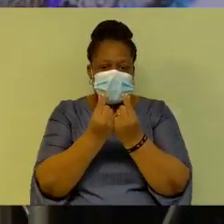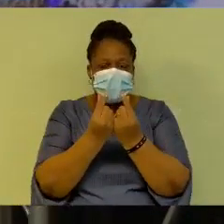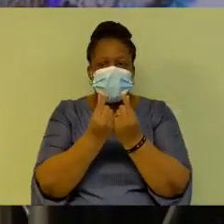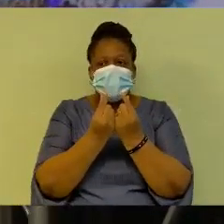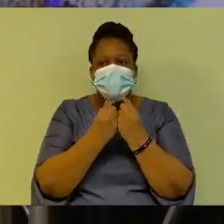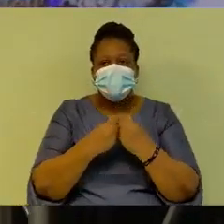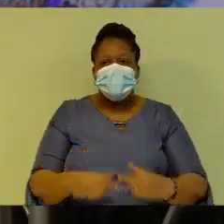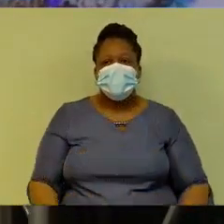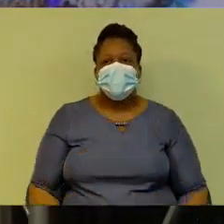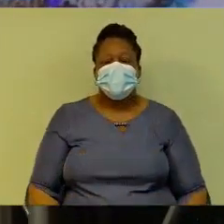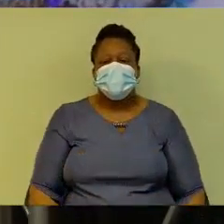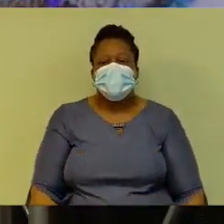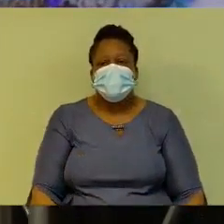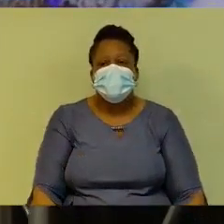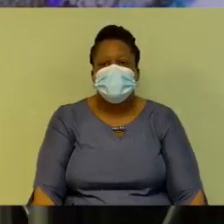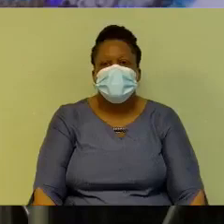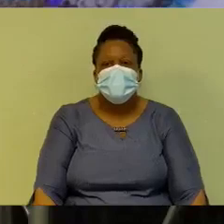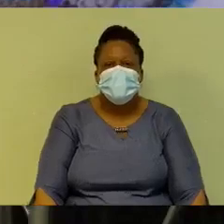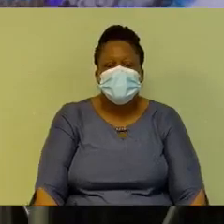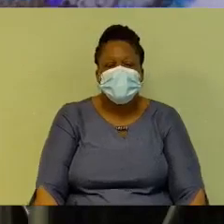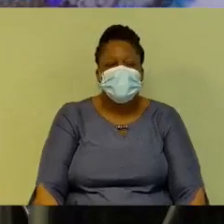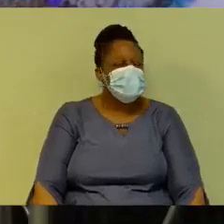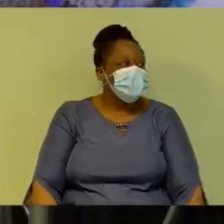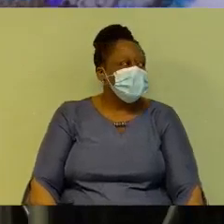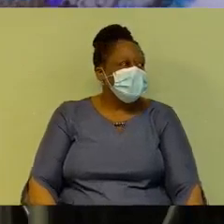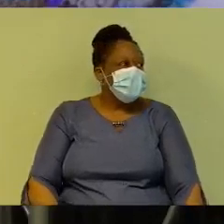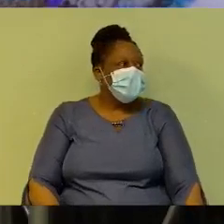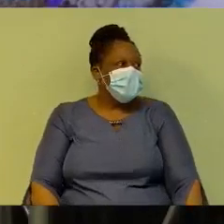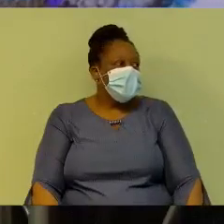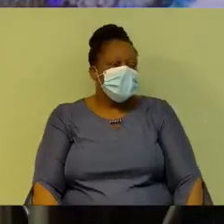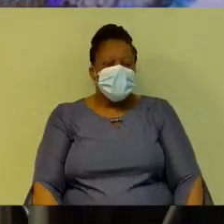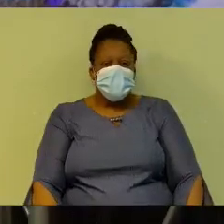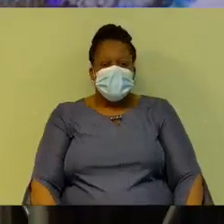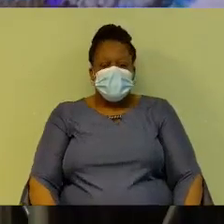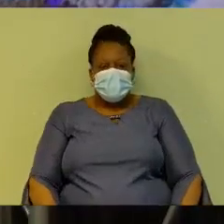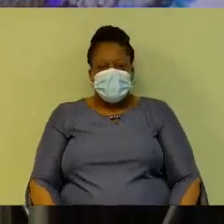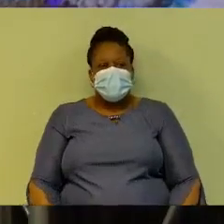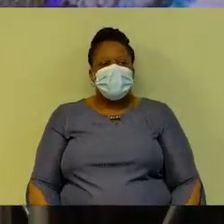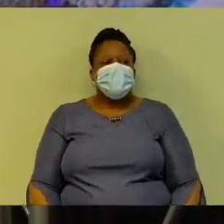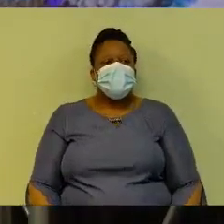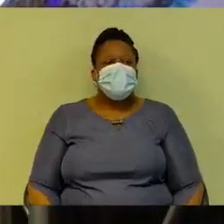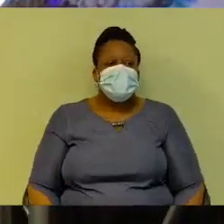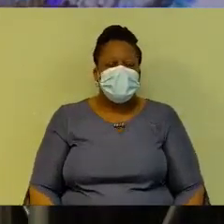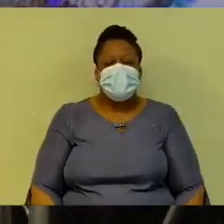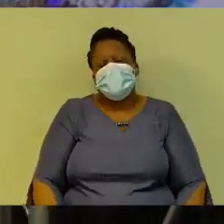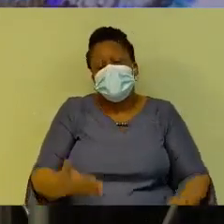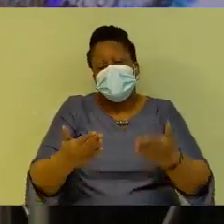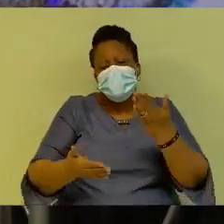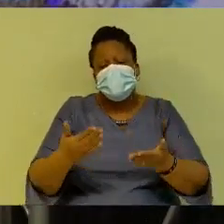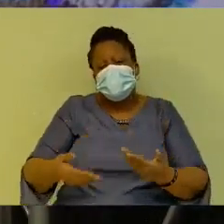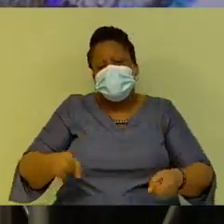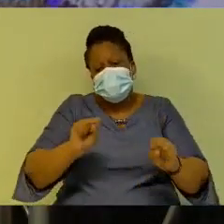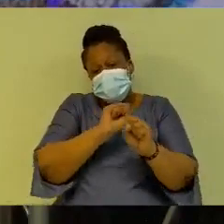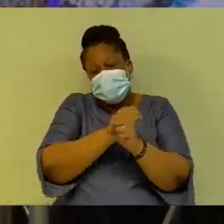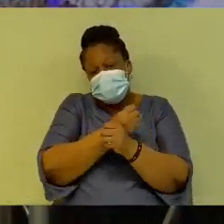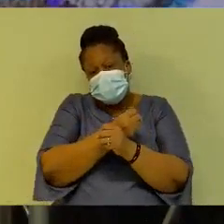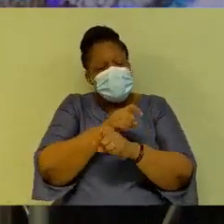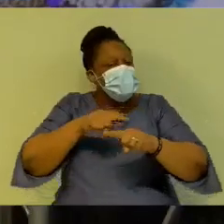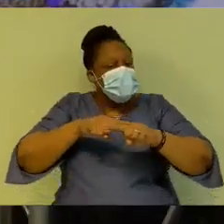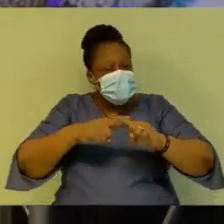slogan, Explorers, Conquerors, and Overcomers. Explorers may be locked down, but they will not stay down. We want to thank